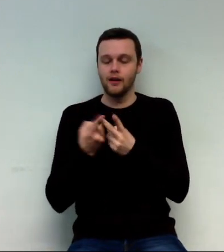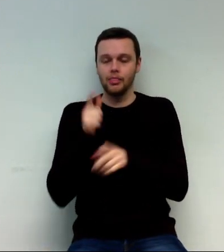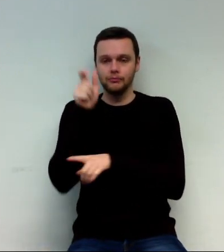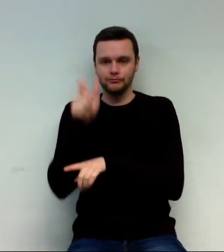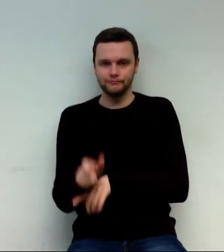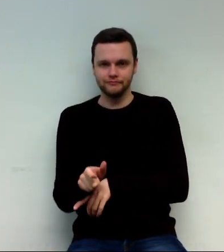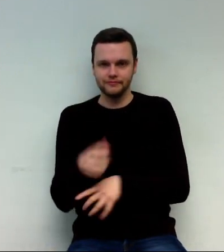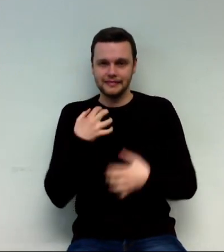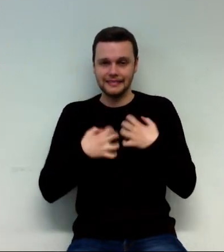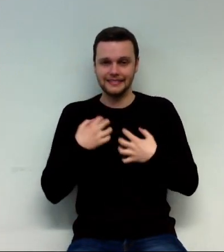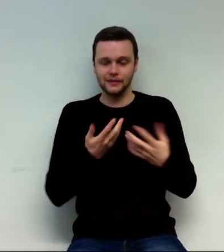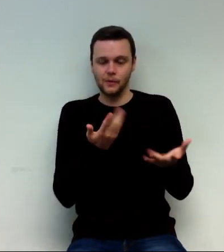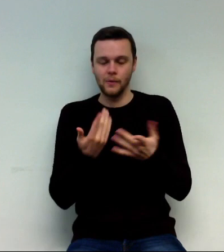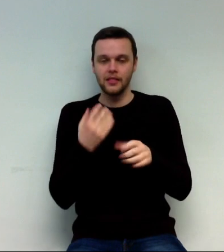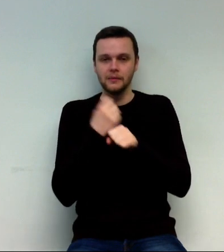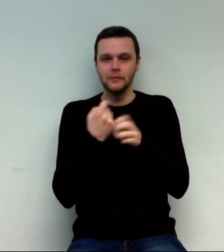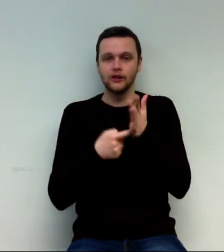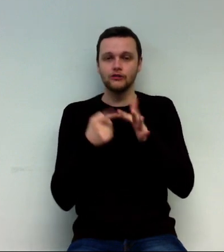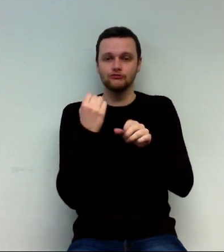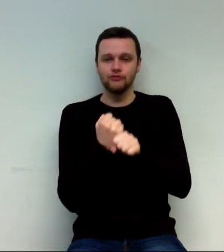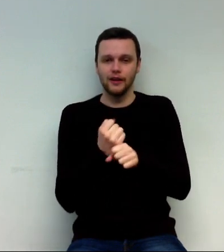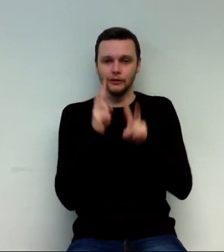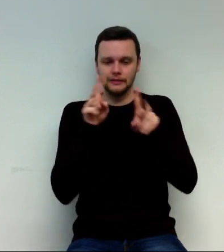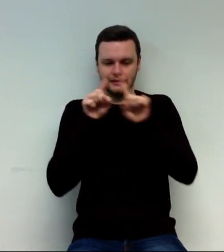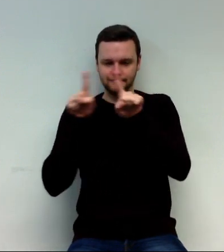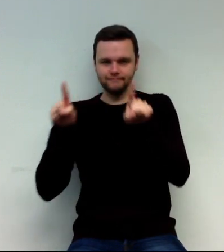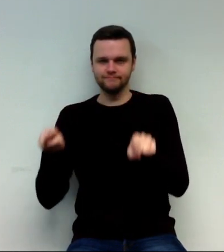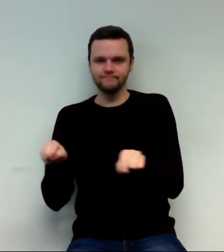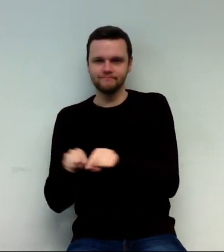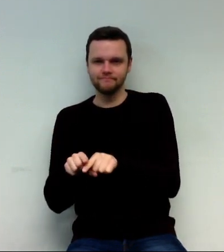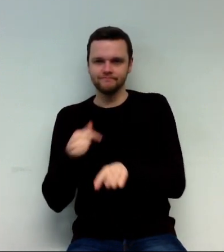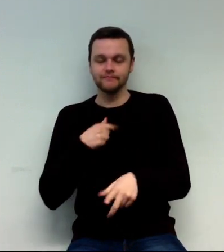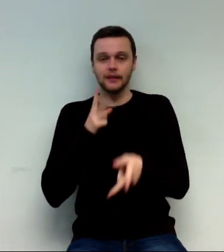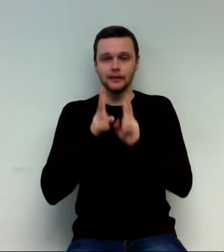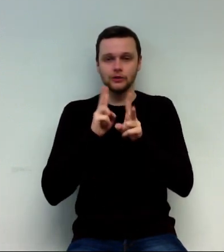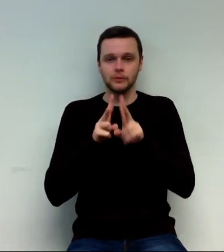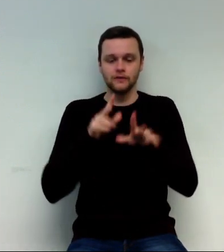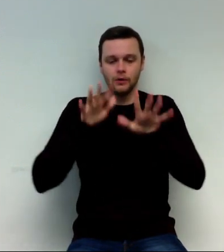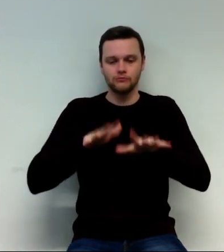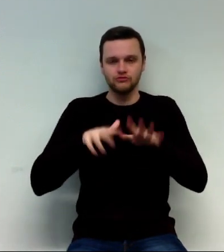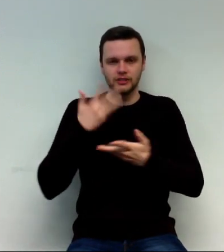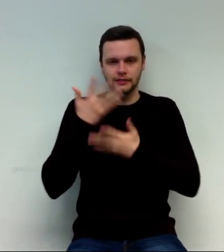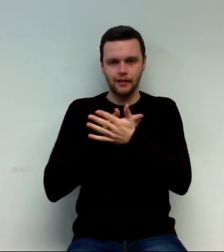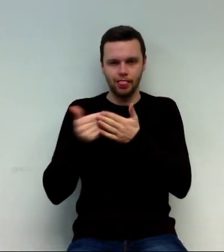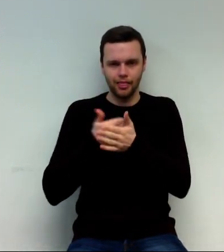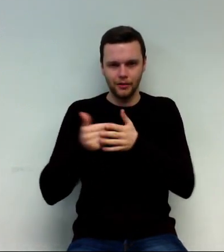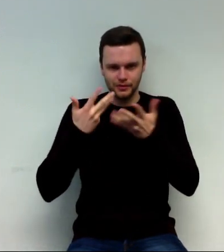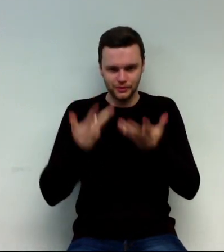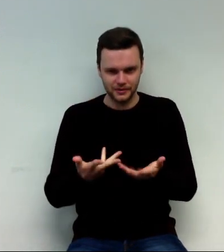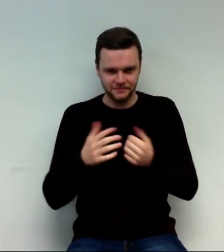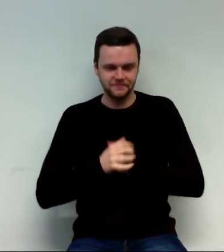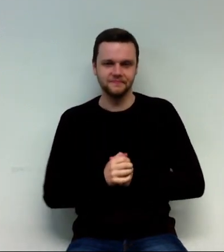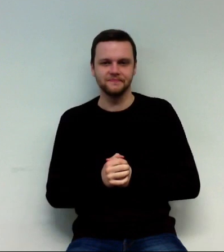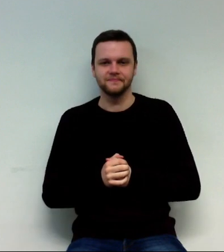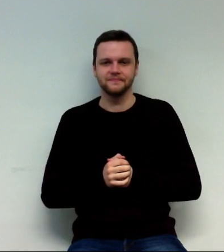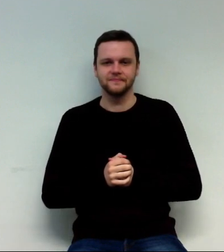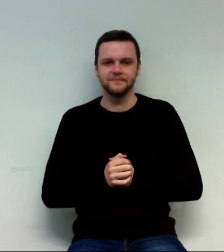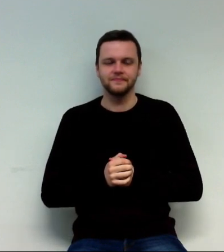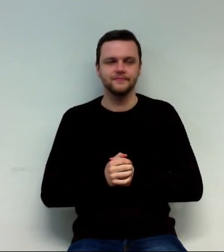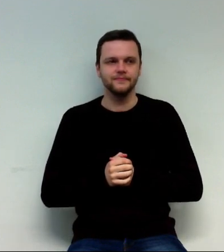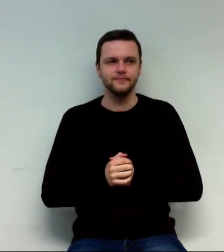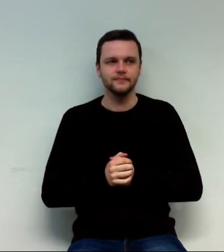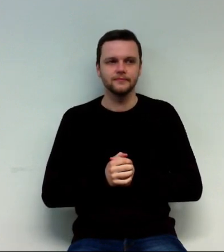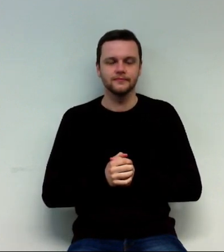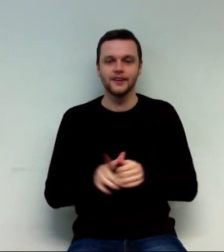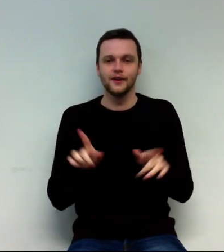just like to introduce Greg, who you can see on the screen. Greg is interpreting into British Sign Language for us today. And taught me the